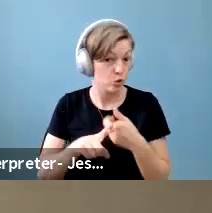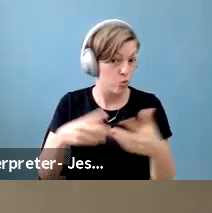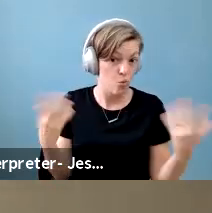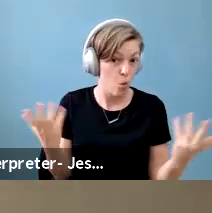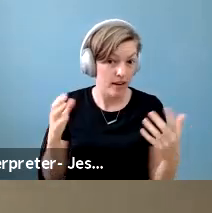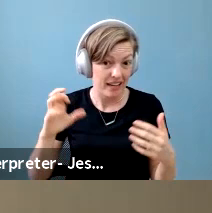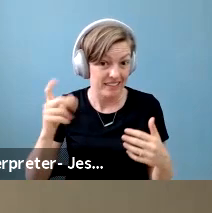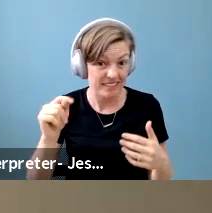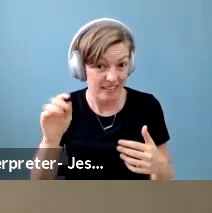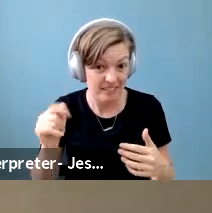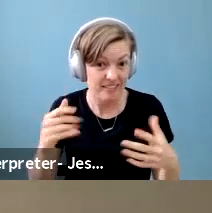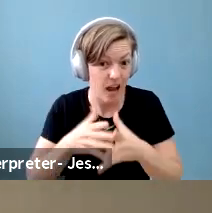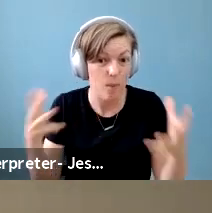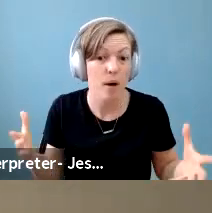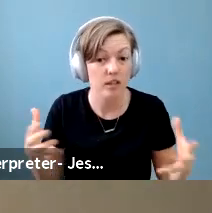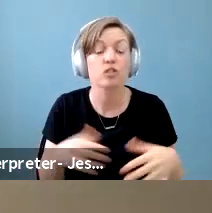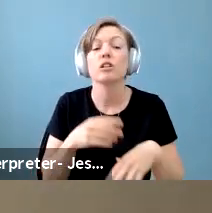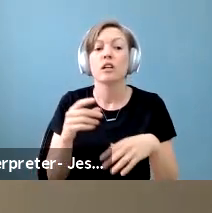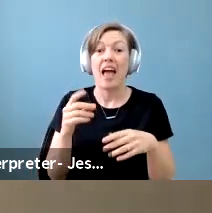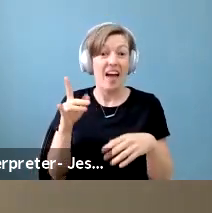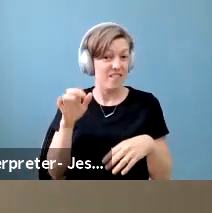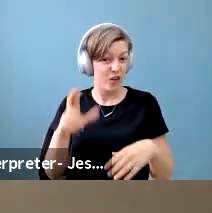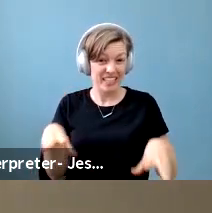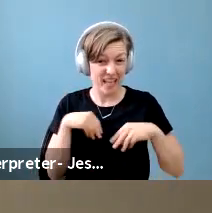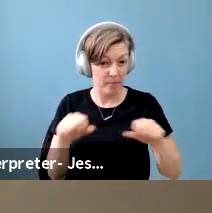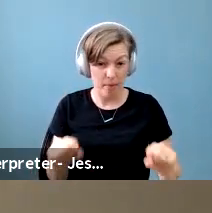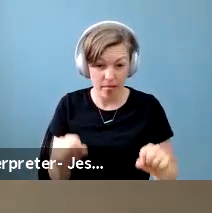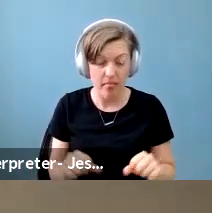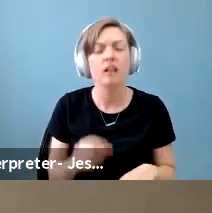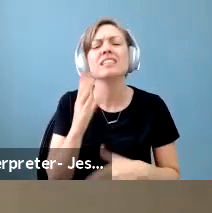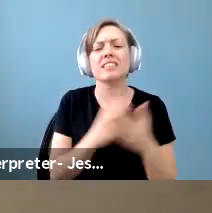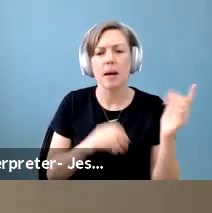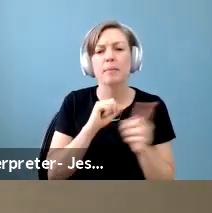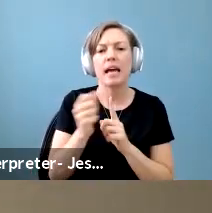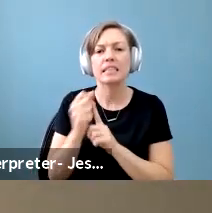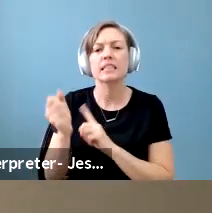want to do that? And is it ever acceptable? There are cases, for instance, of